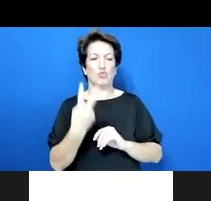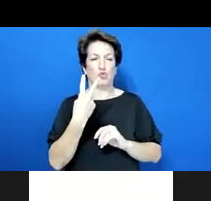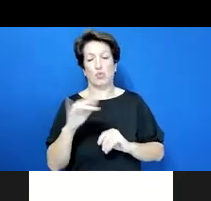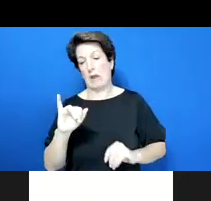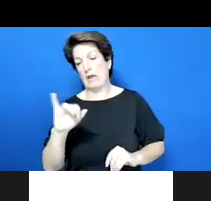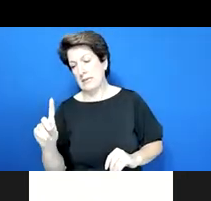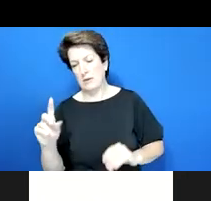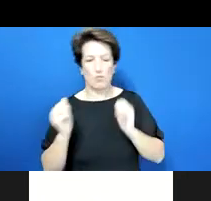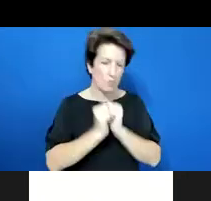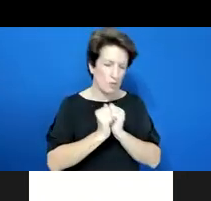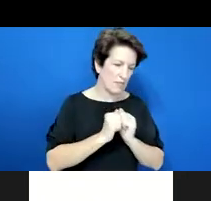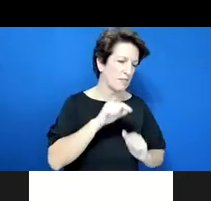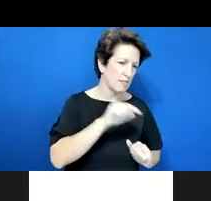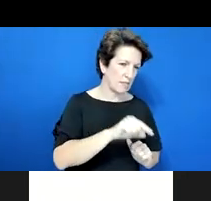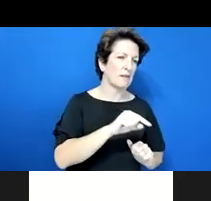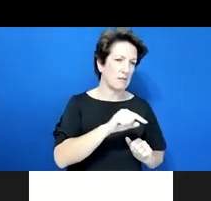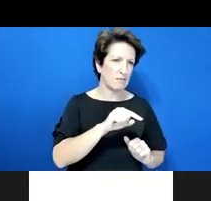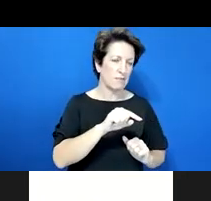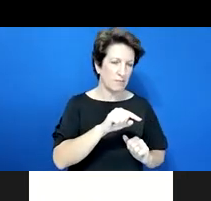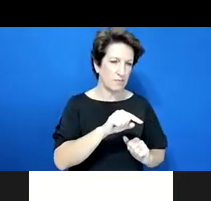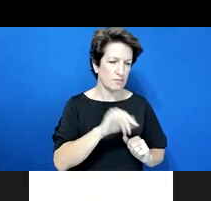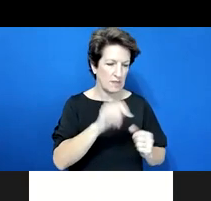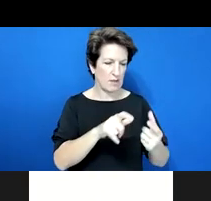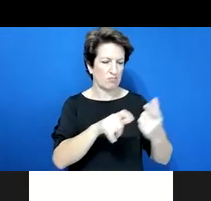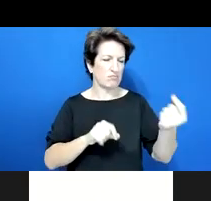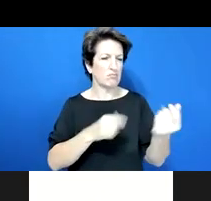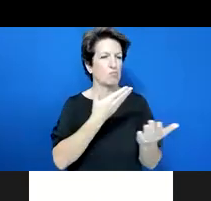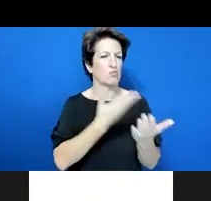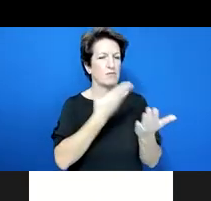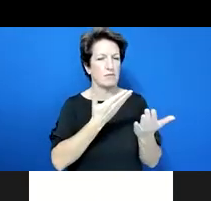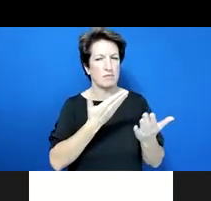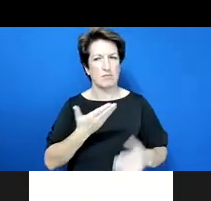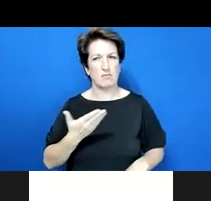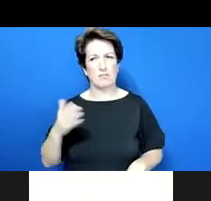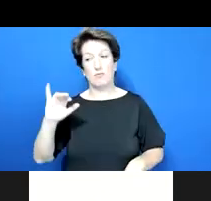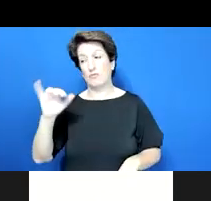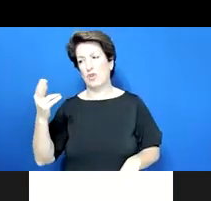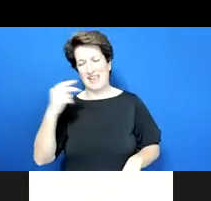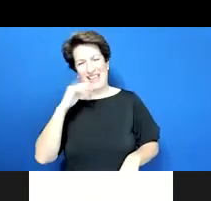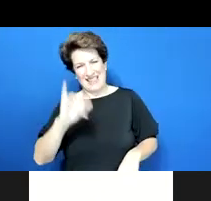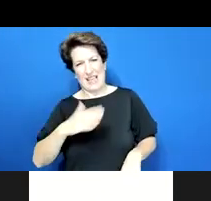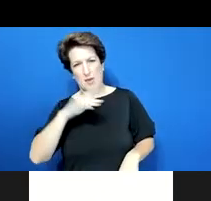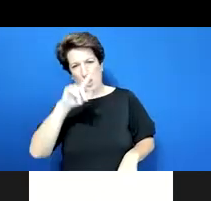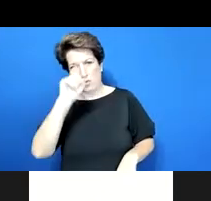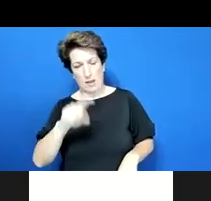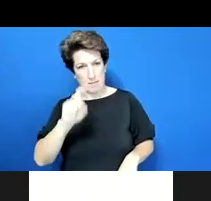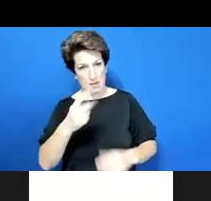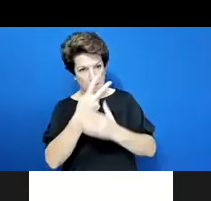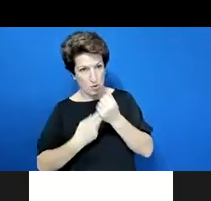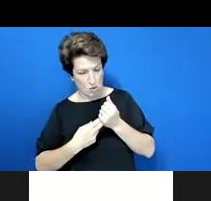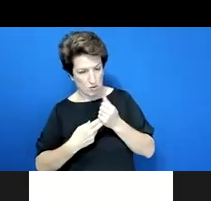1 along with the ID. No, that's what I mean. Like, you need to have the vaccine receipt and your